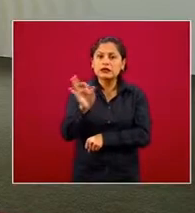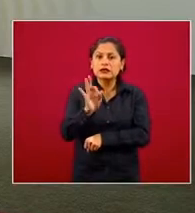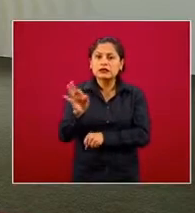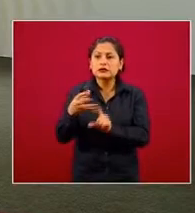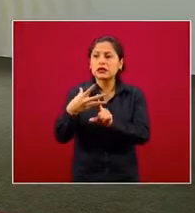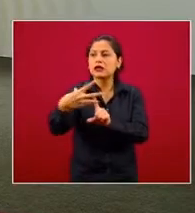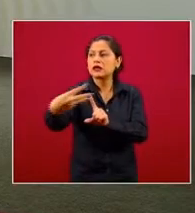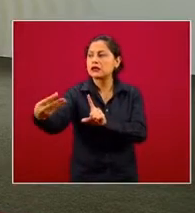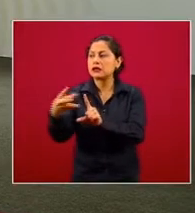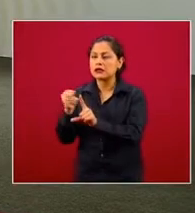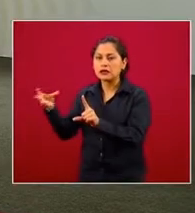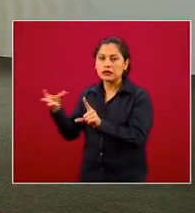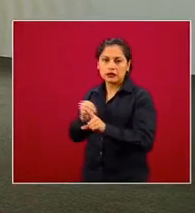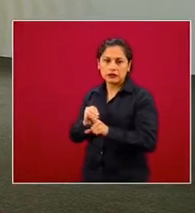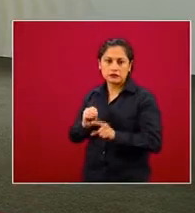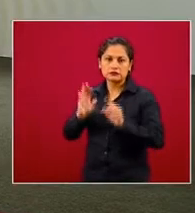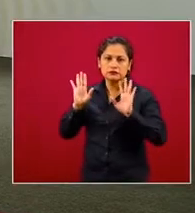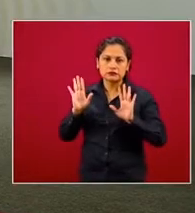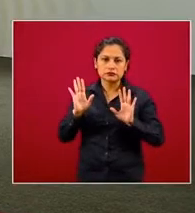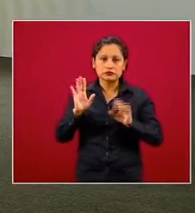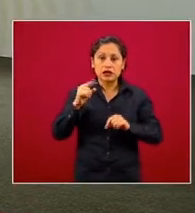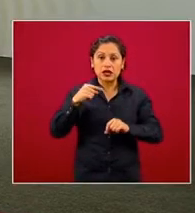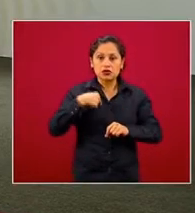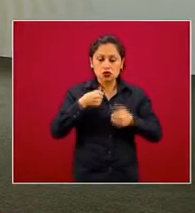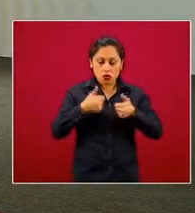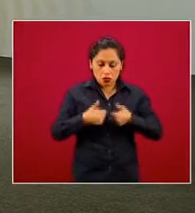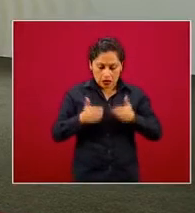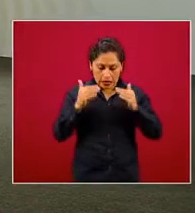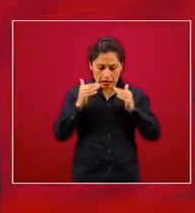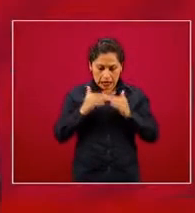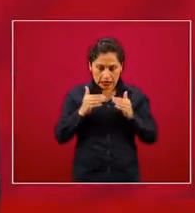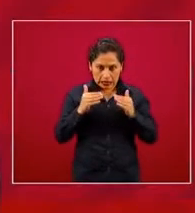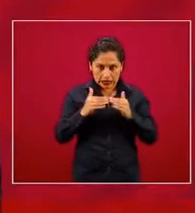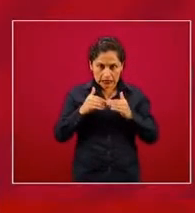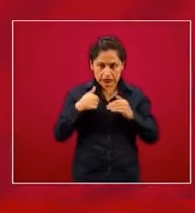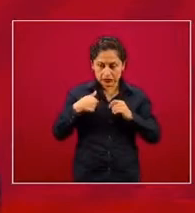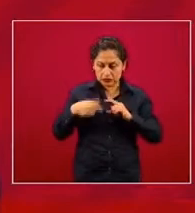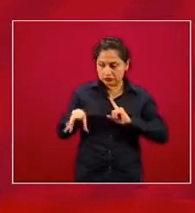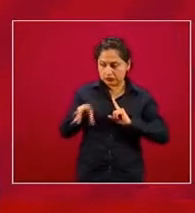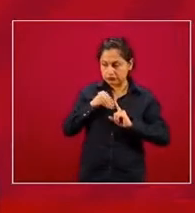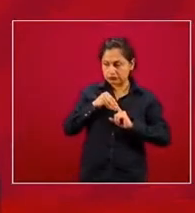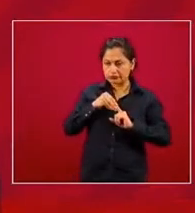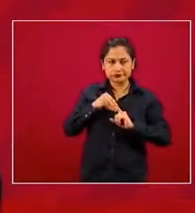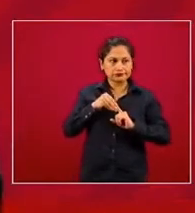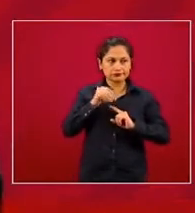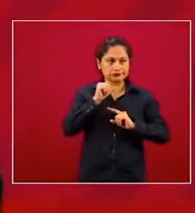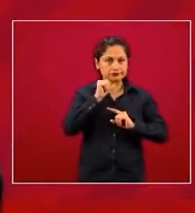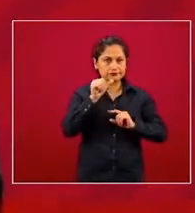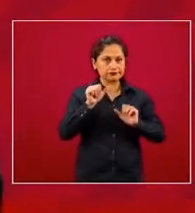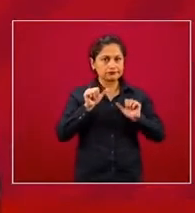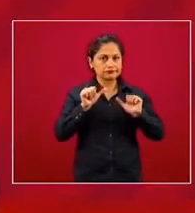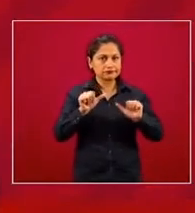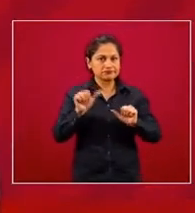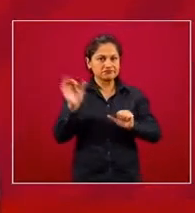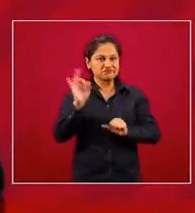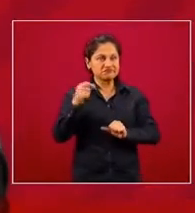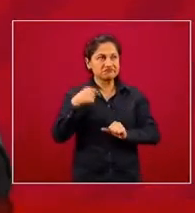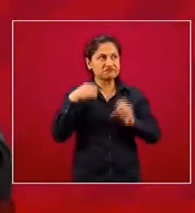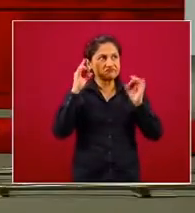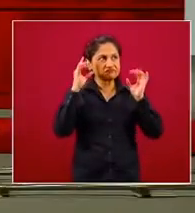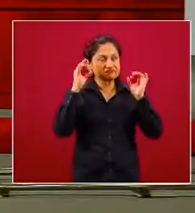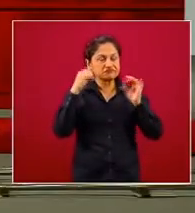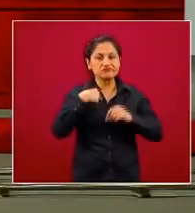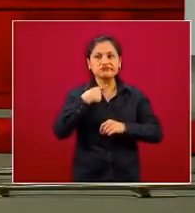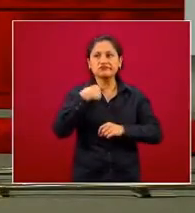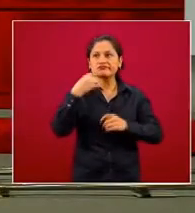might just have the question lingering in your mind: did I or did I not have COVID? I only had a fever, sore throat, but it won't